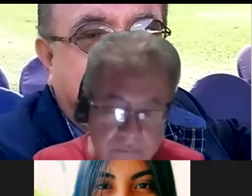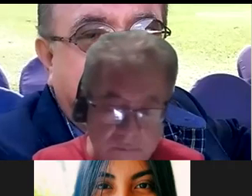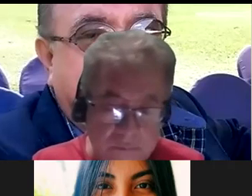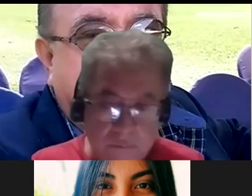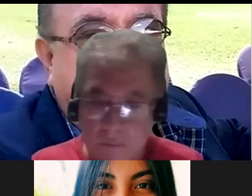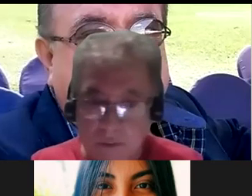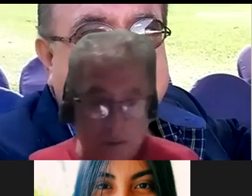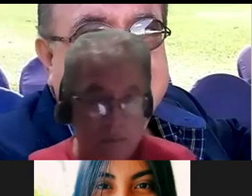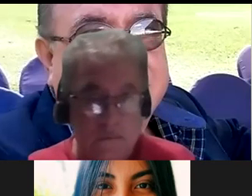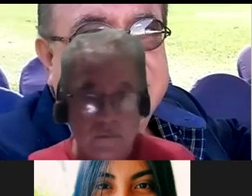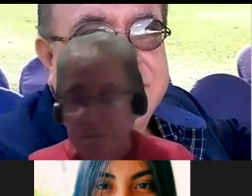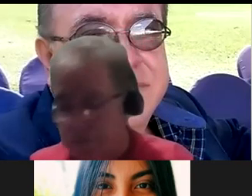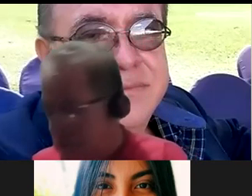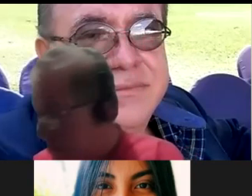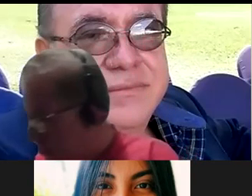then.